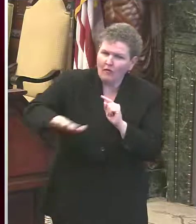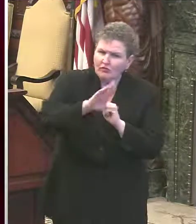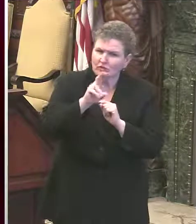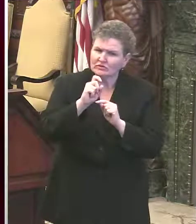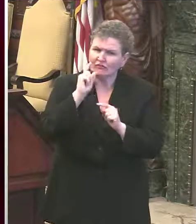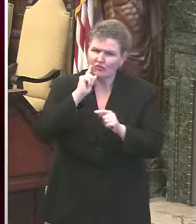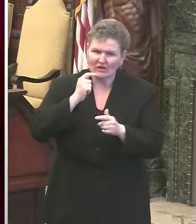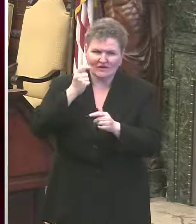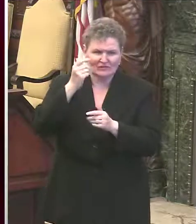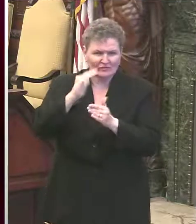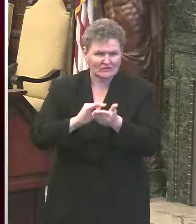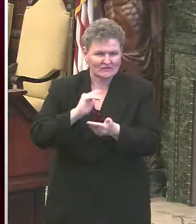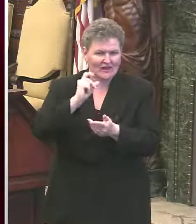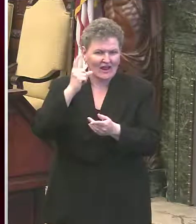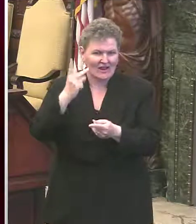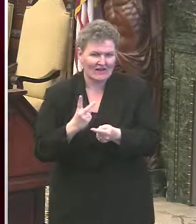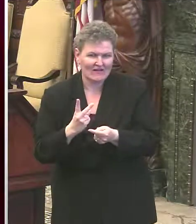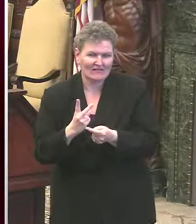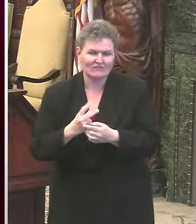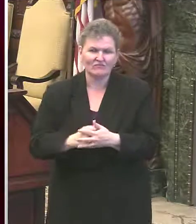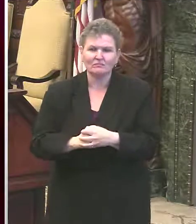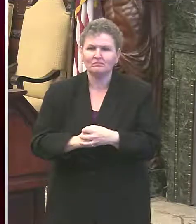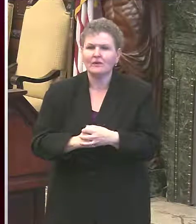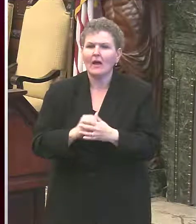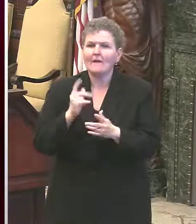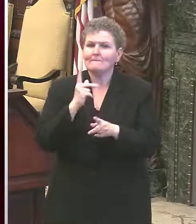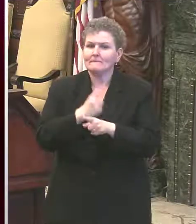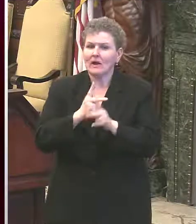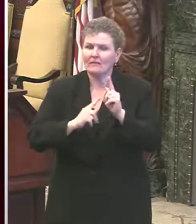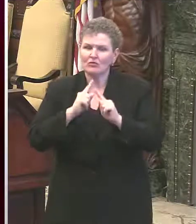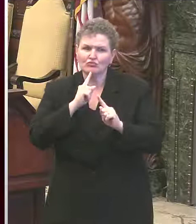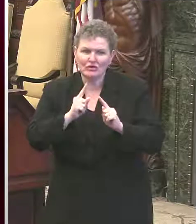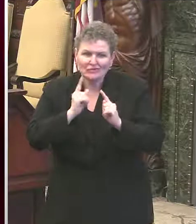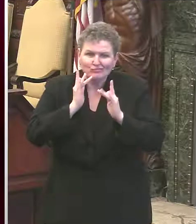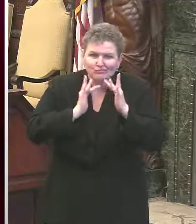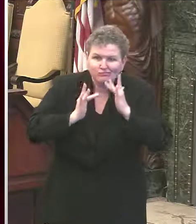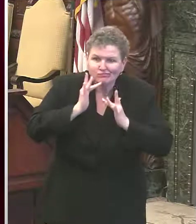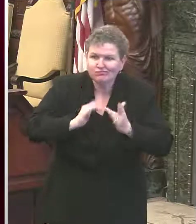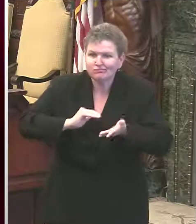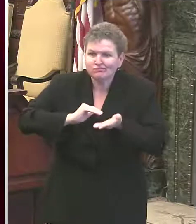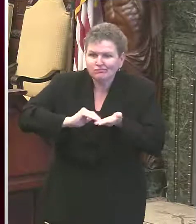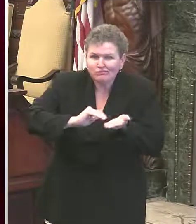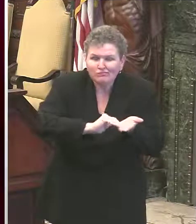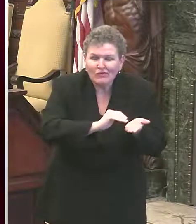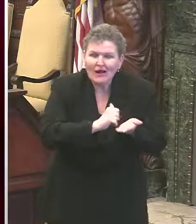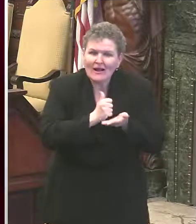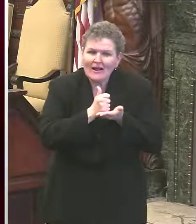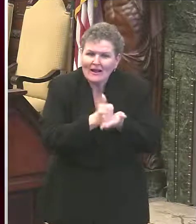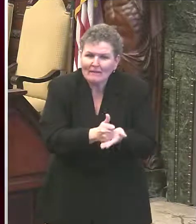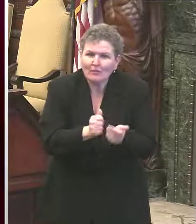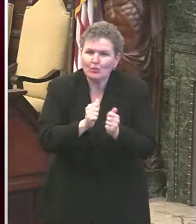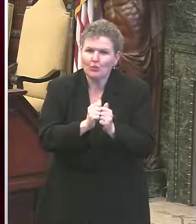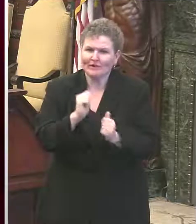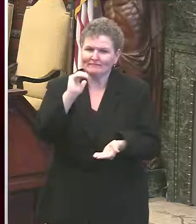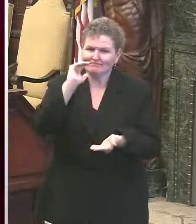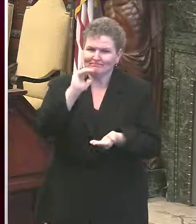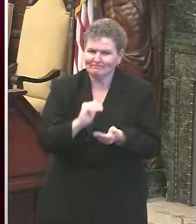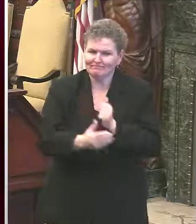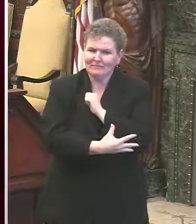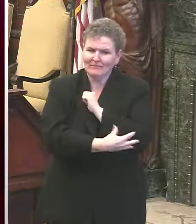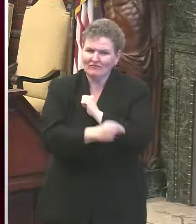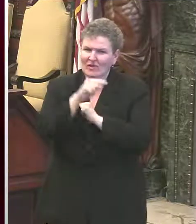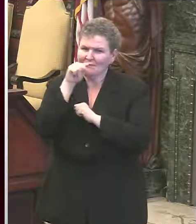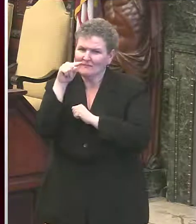children, as well as people in households experiencing job loss. And it will reduce the disparities in poverty rates for Black and Hispanic